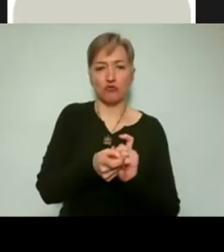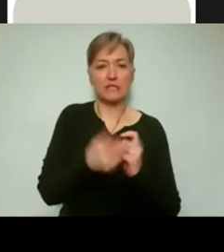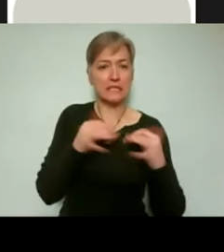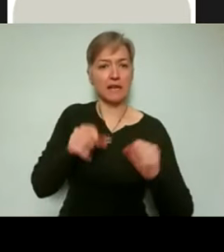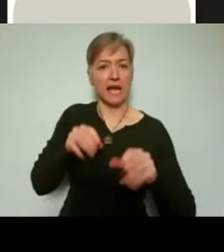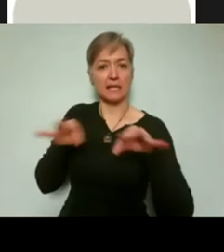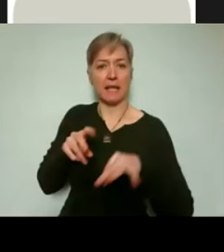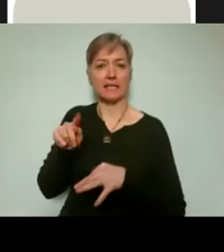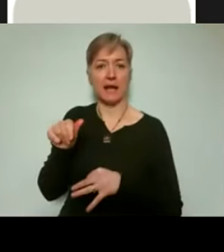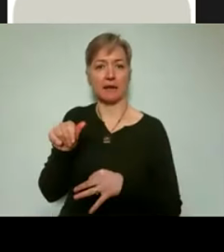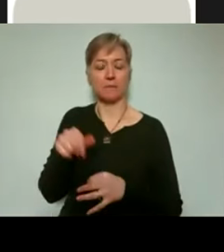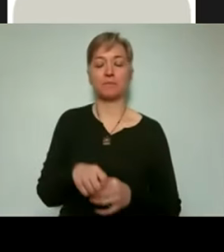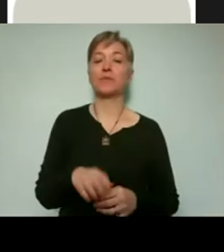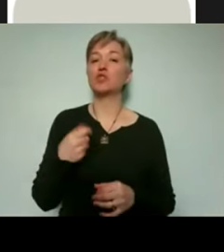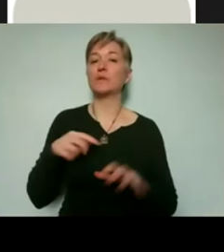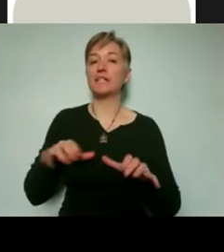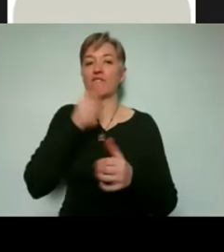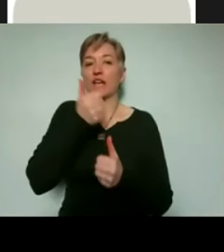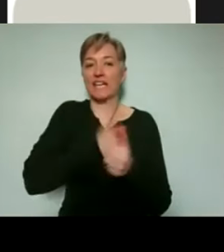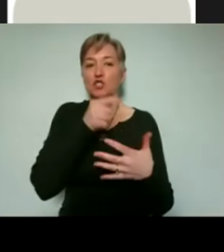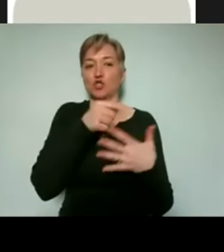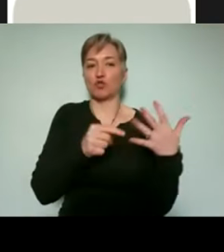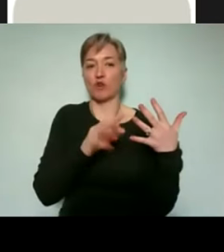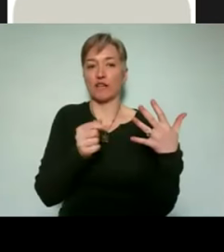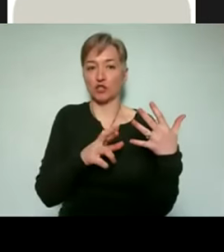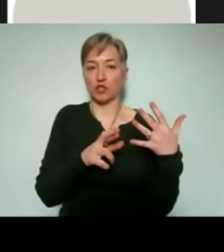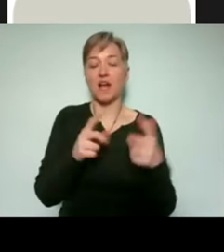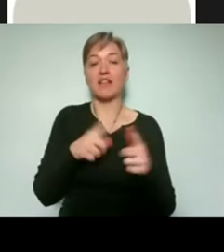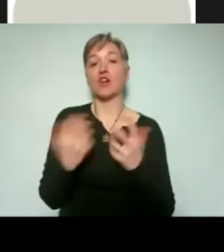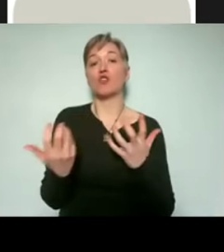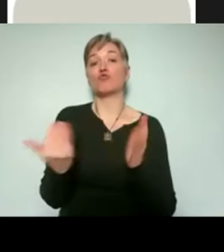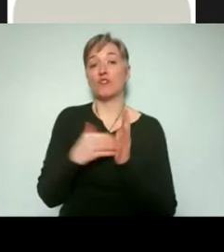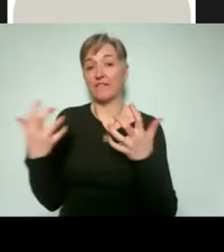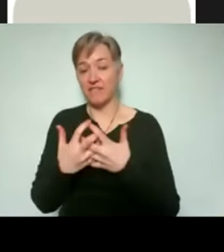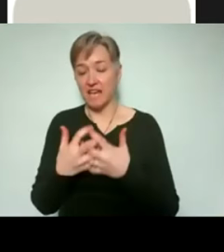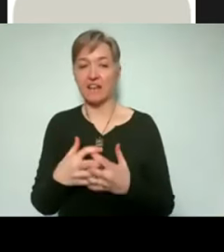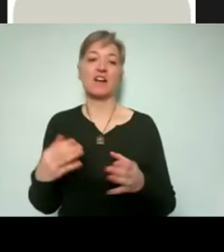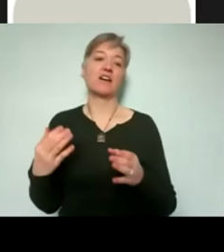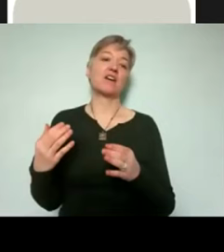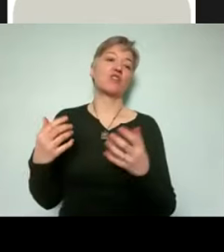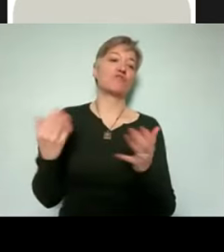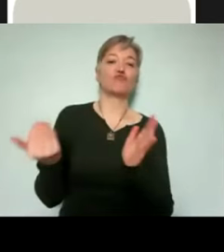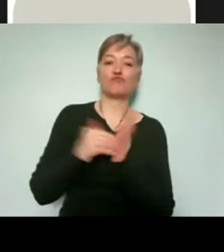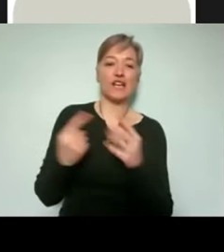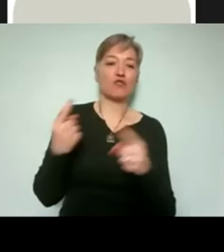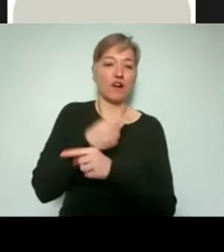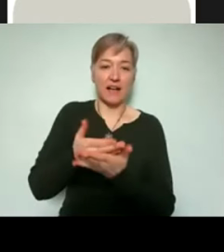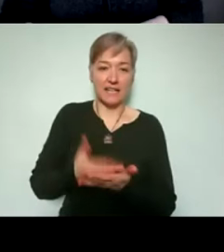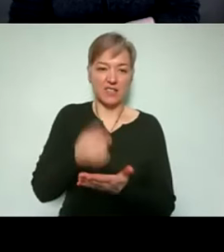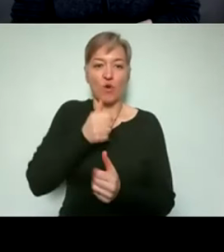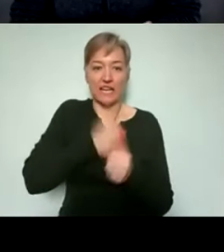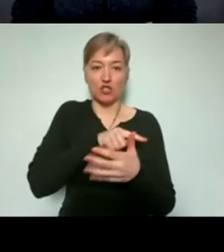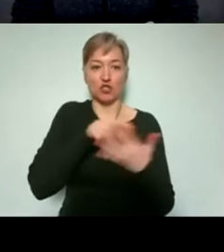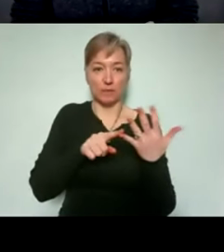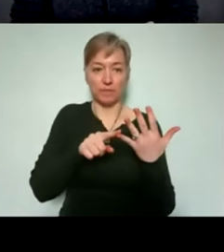we did this for every regressor and then refit the model and redid the cross-validation. And we did this for all of the regressors in the model and